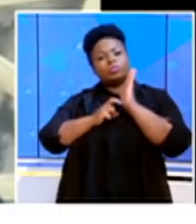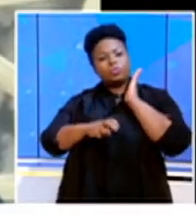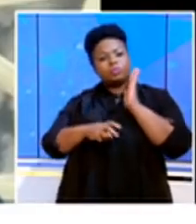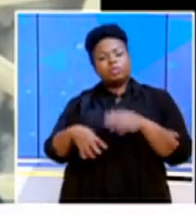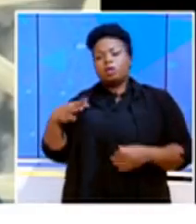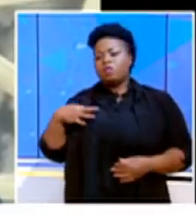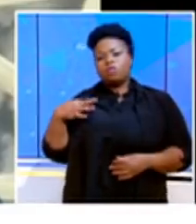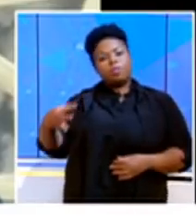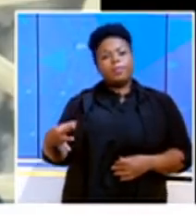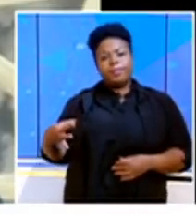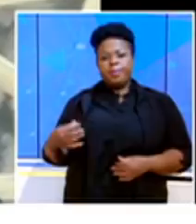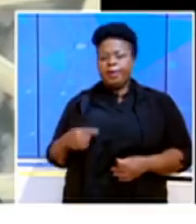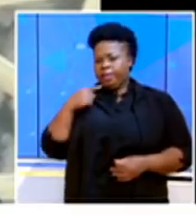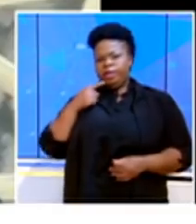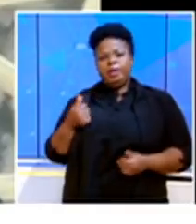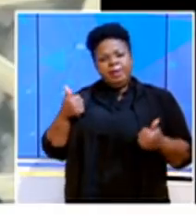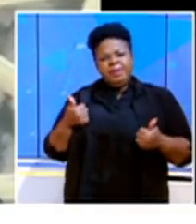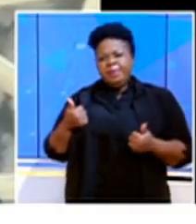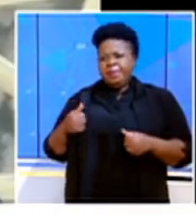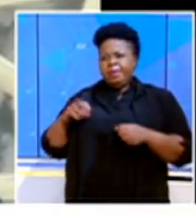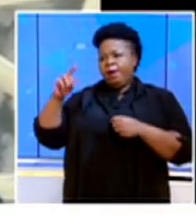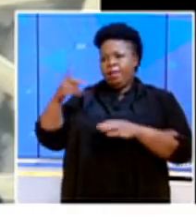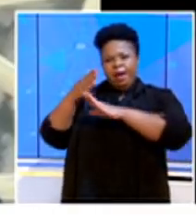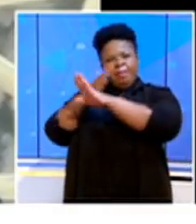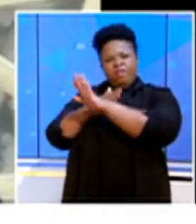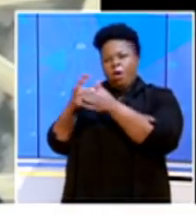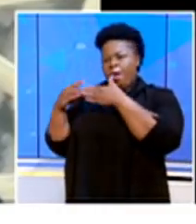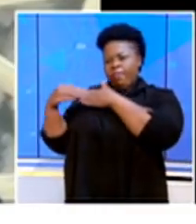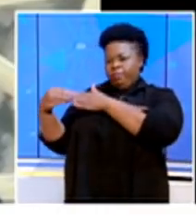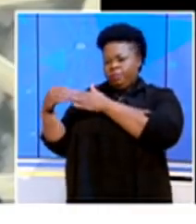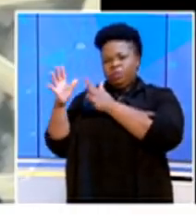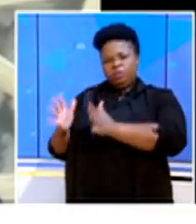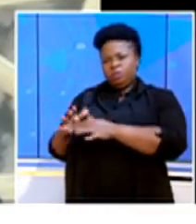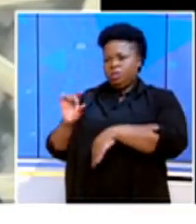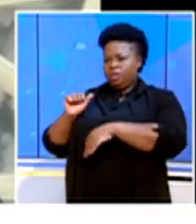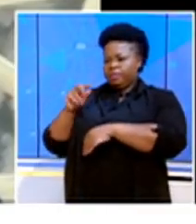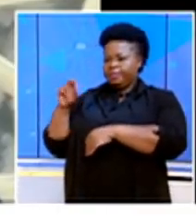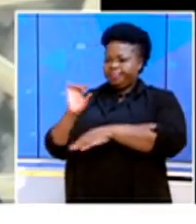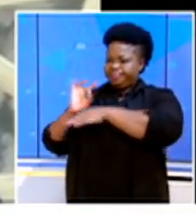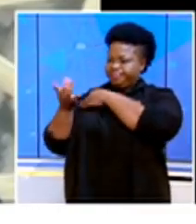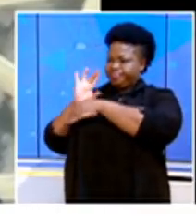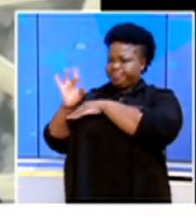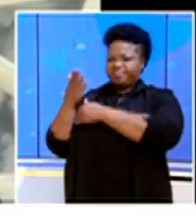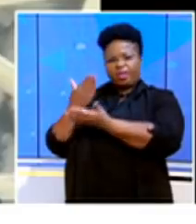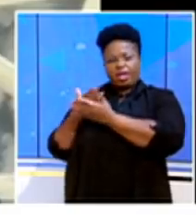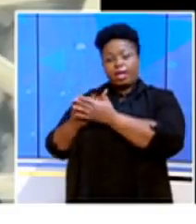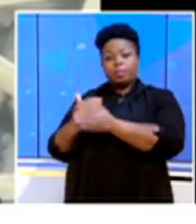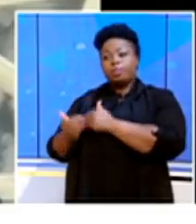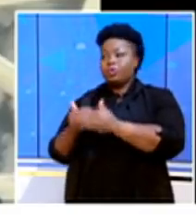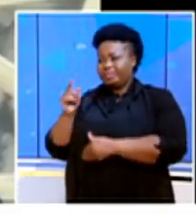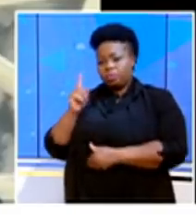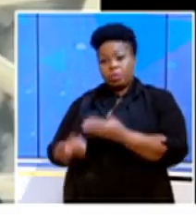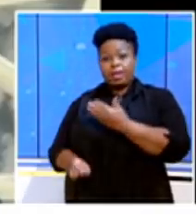Secretary-General voluntarily to also seek counsel from former leaders of the African National Congress, a process that he will be